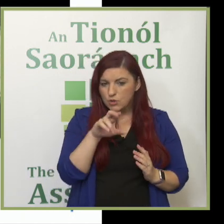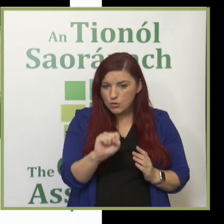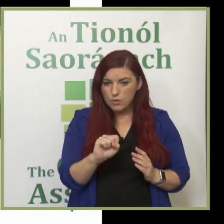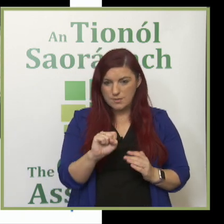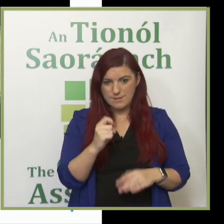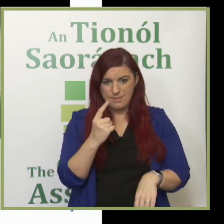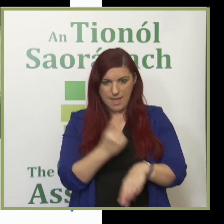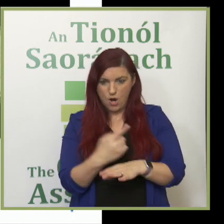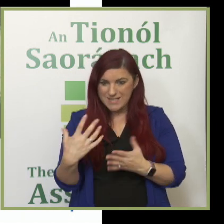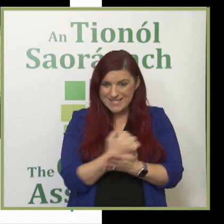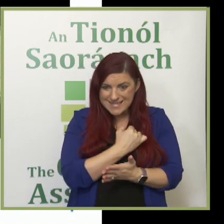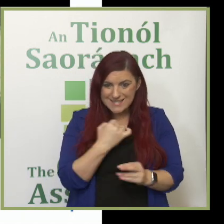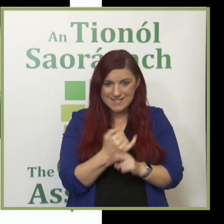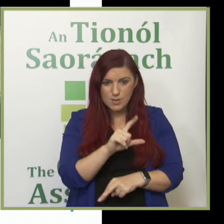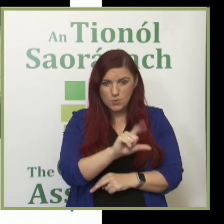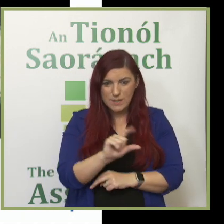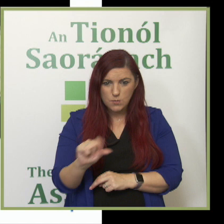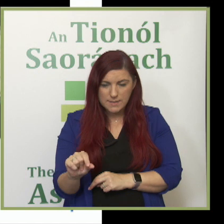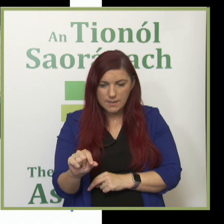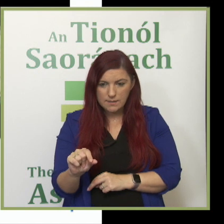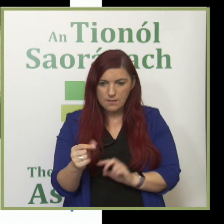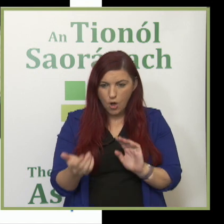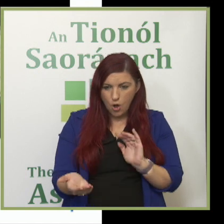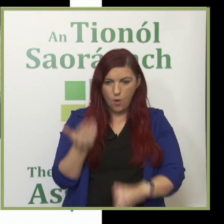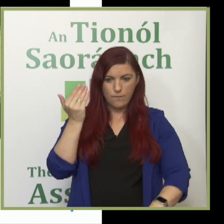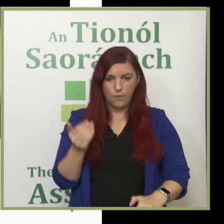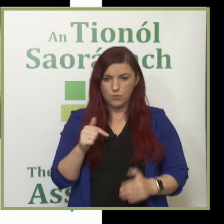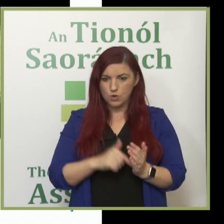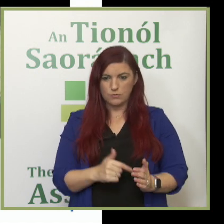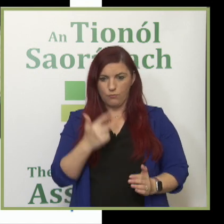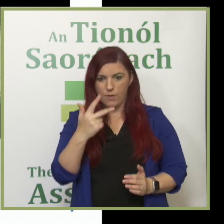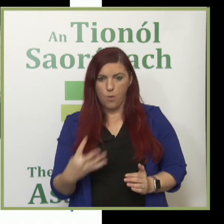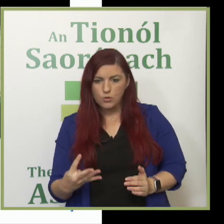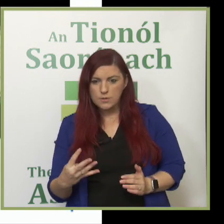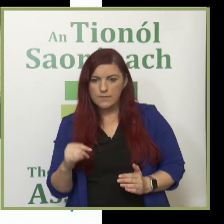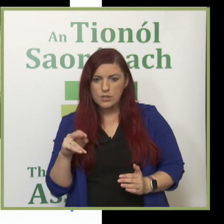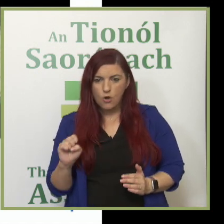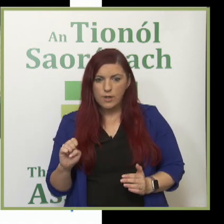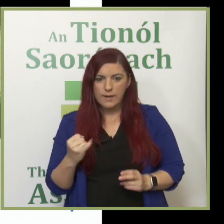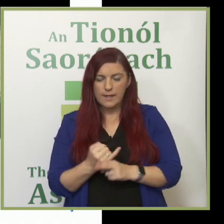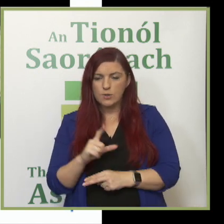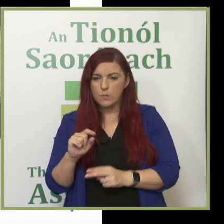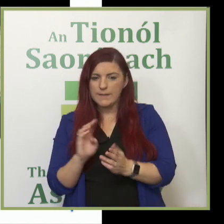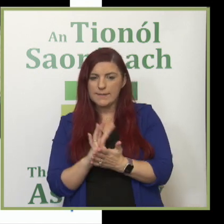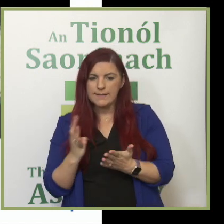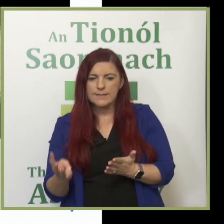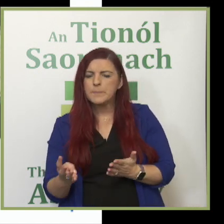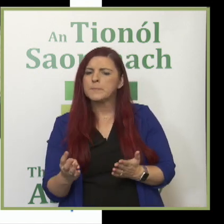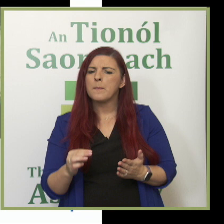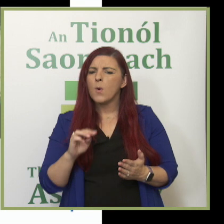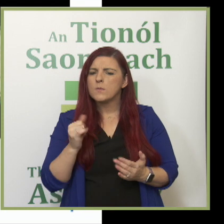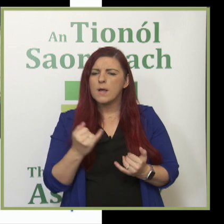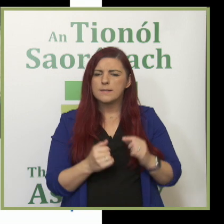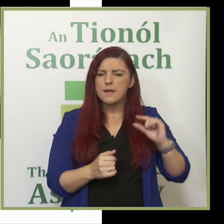seized in 2020, up from 3/4 of a tonne in 2019. Mostly it was a small number of very